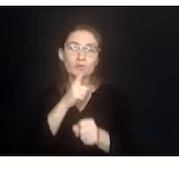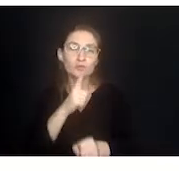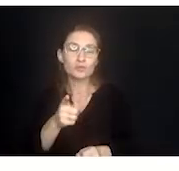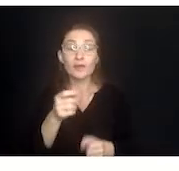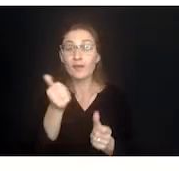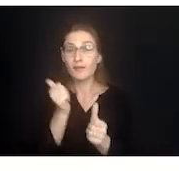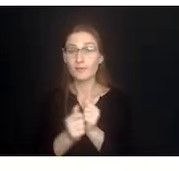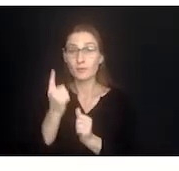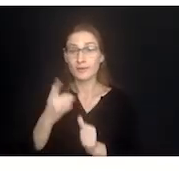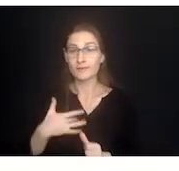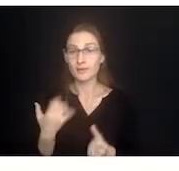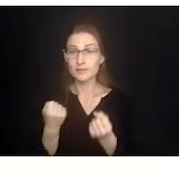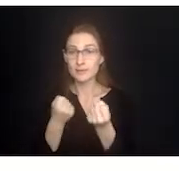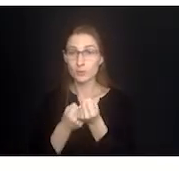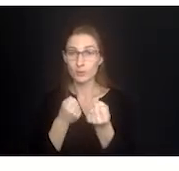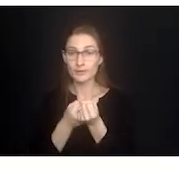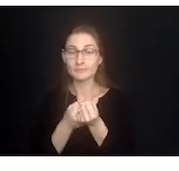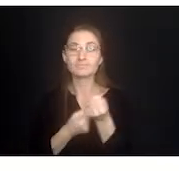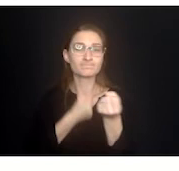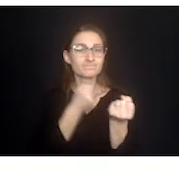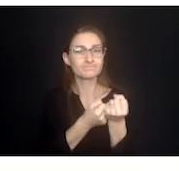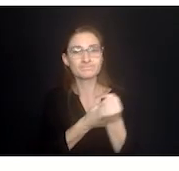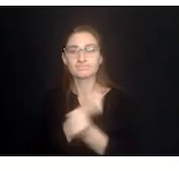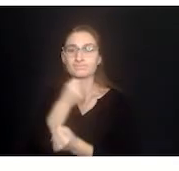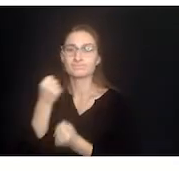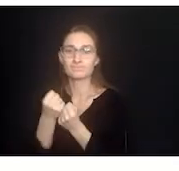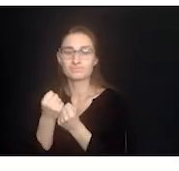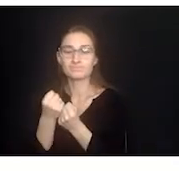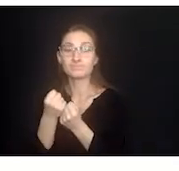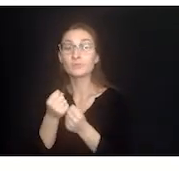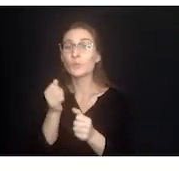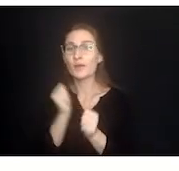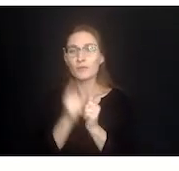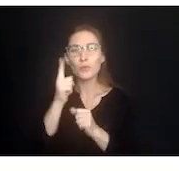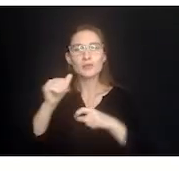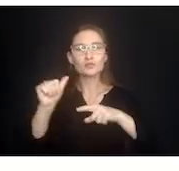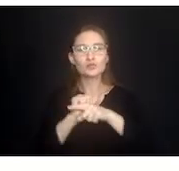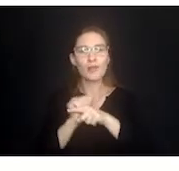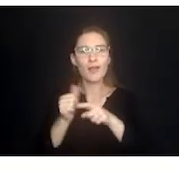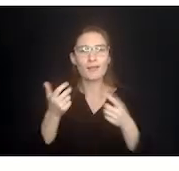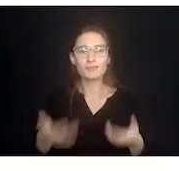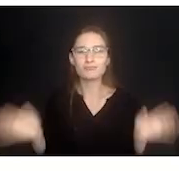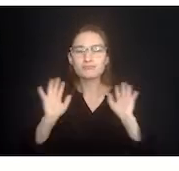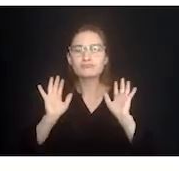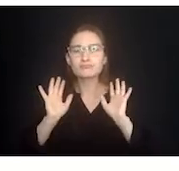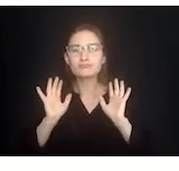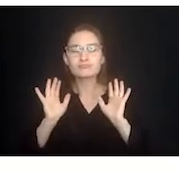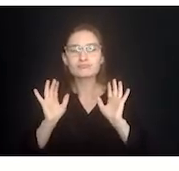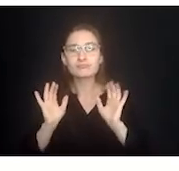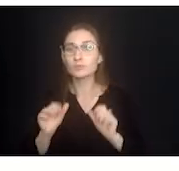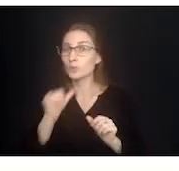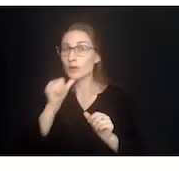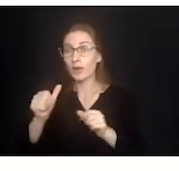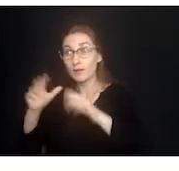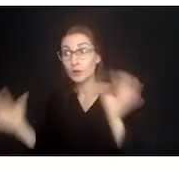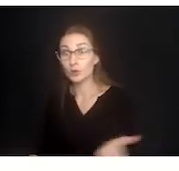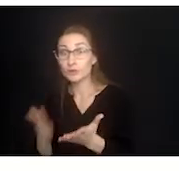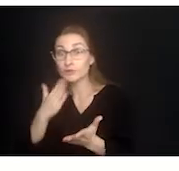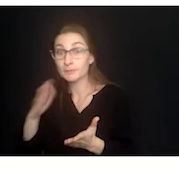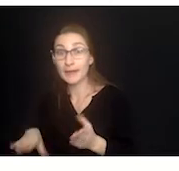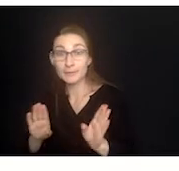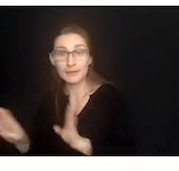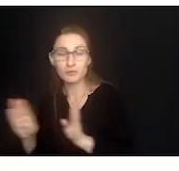also wanted to make sure that everyone felt supported by making sure everyone had trained on how to deal with